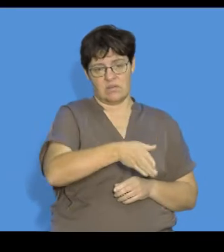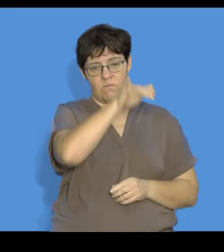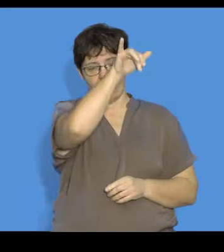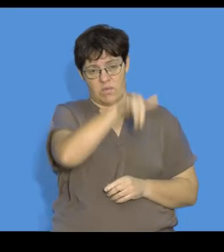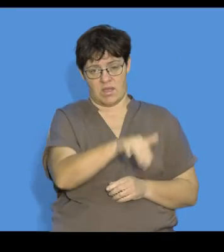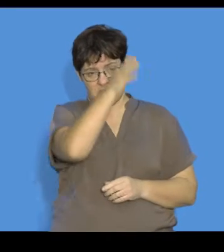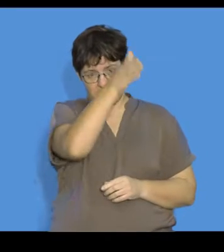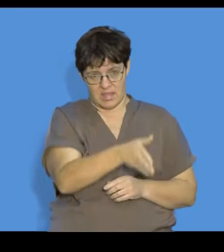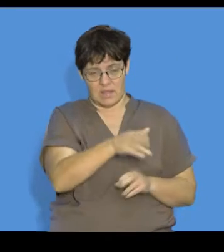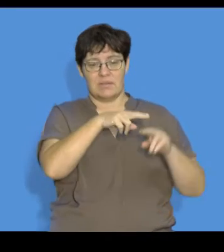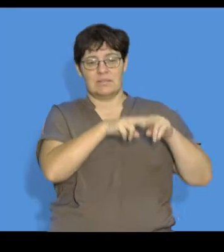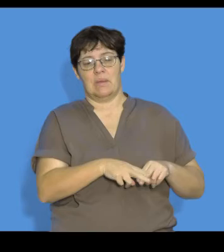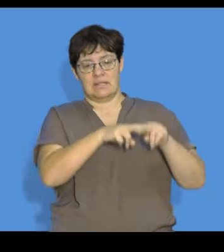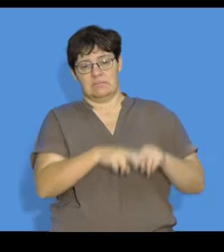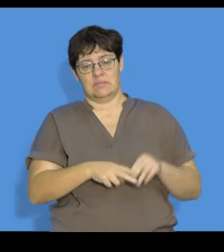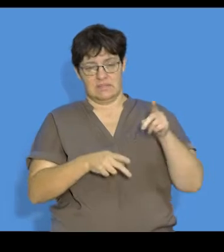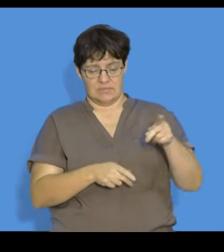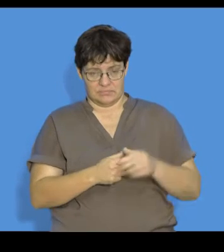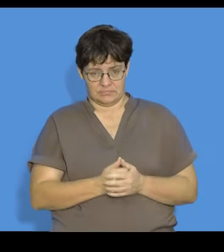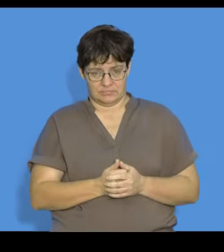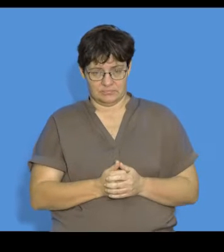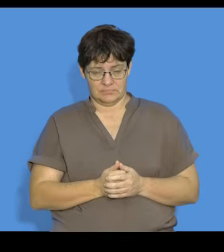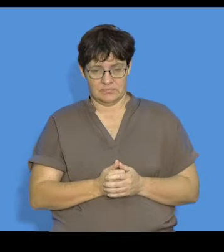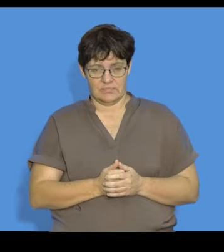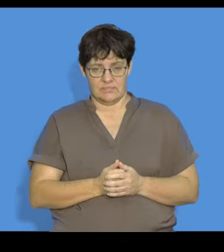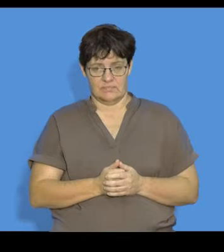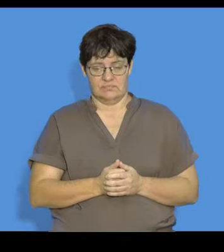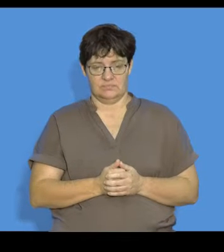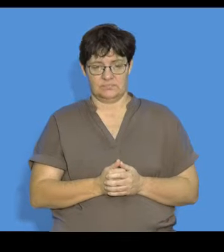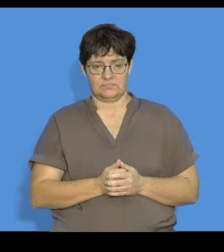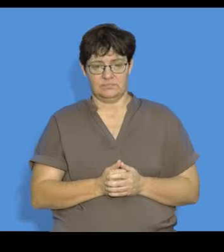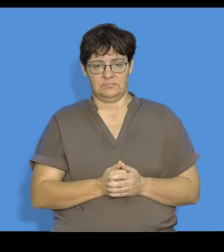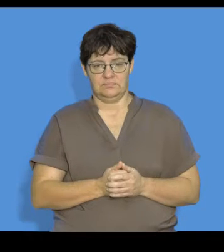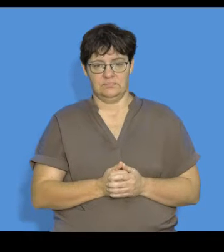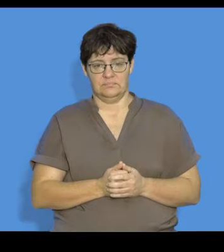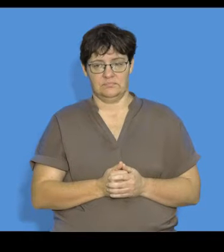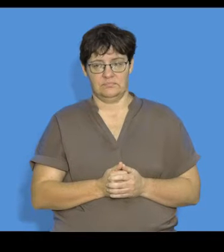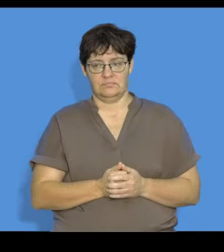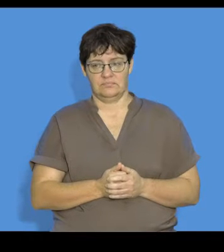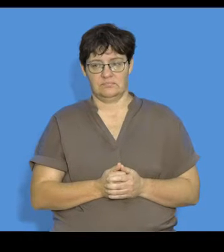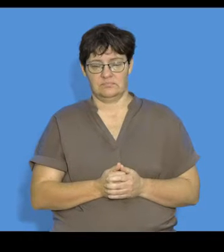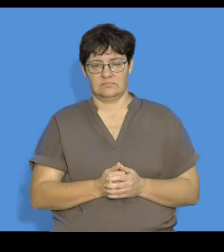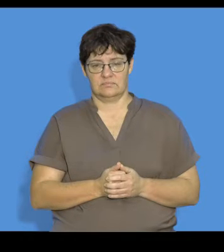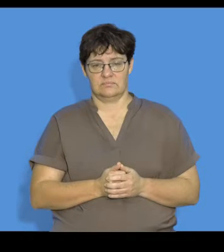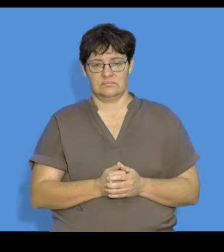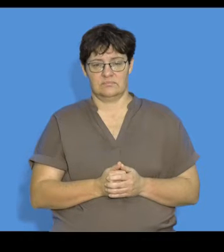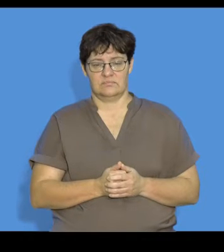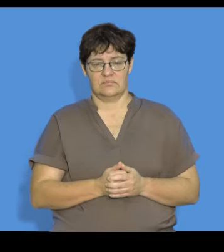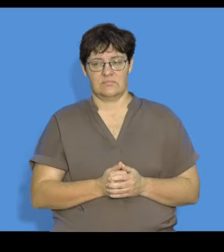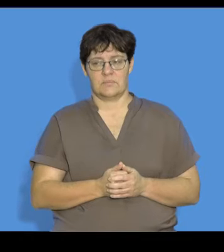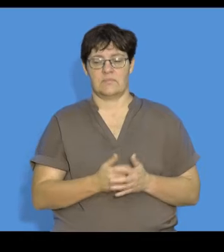called a dependent variable, and it's normally on the y-axis on the Cartesian